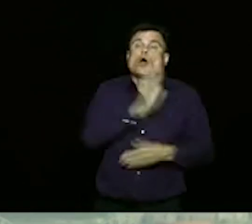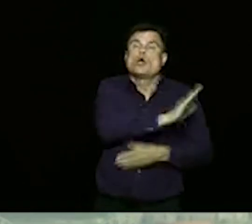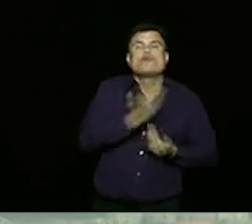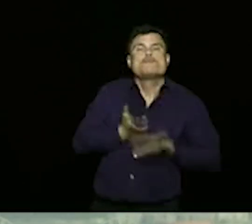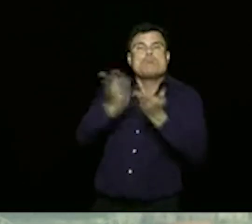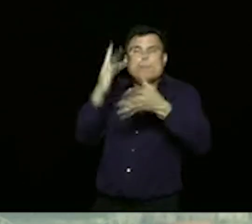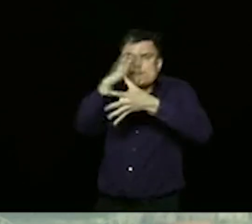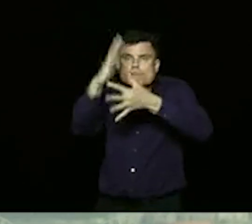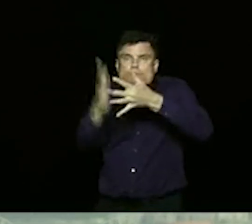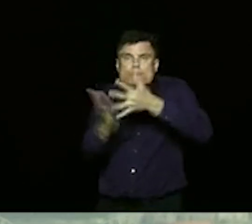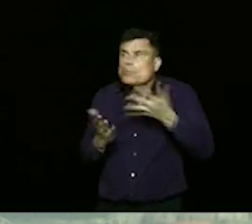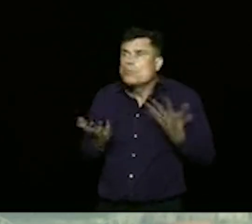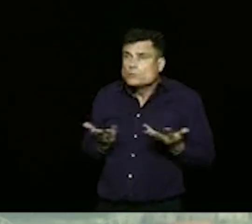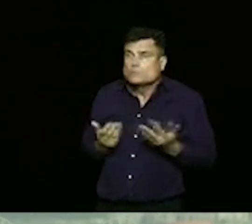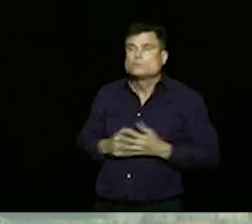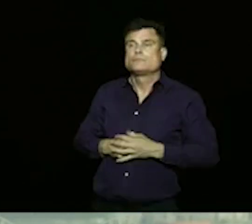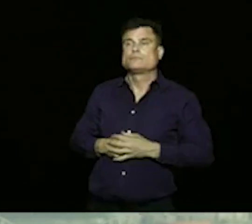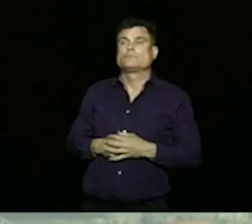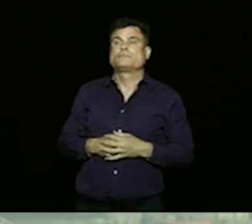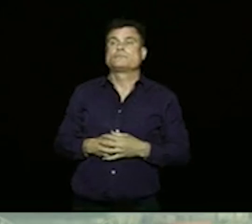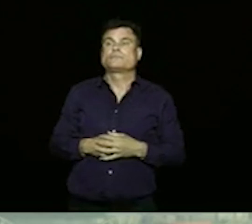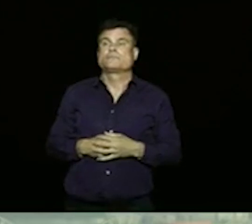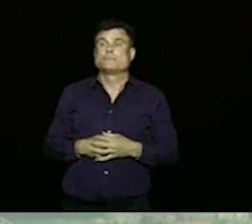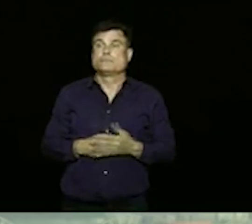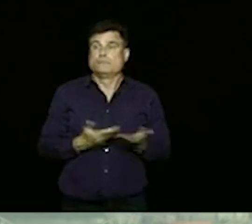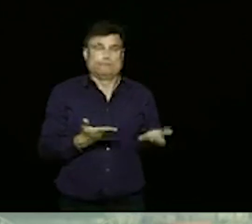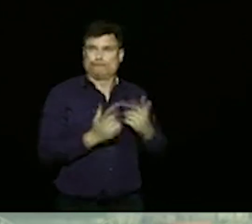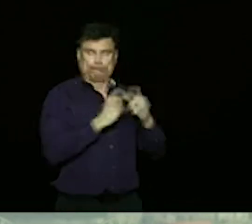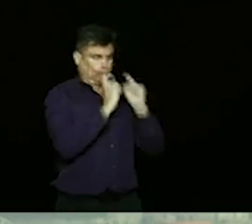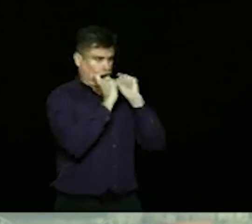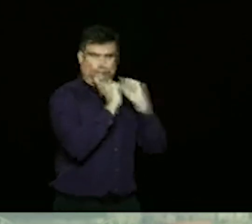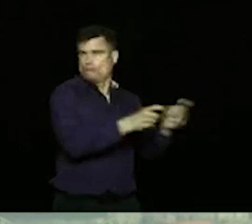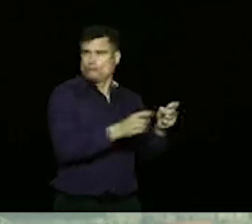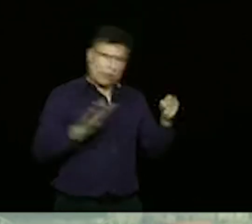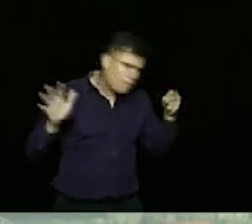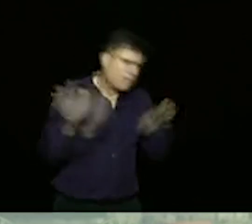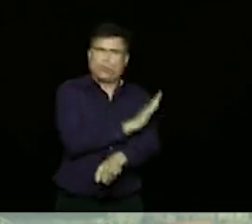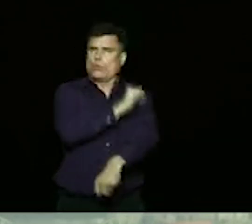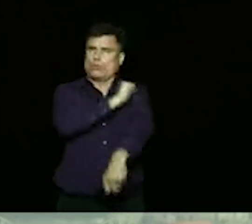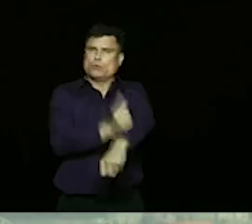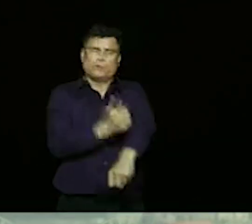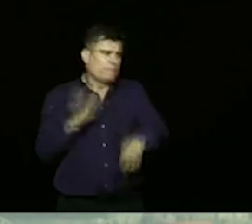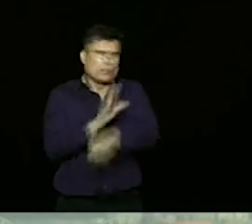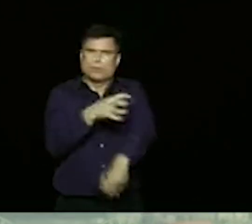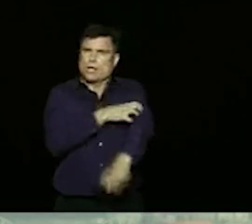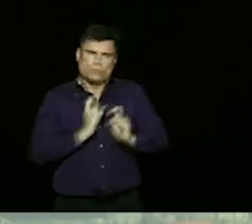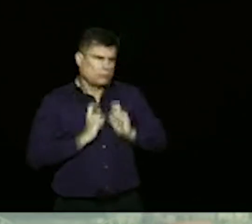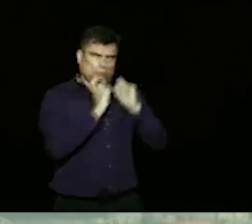that, as you know, as you've seen in the past, that may require an expansion of legal authority at some point. For the moment,